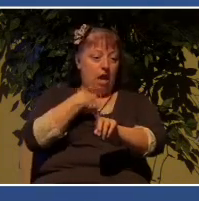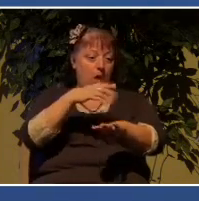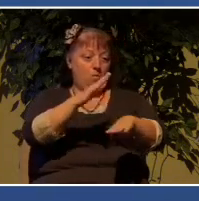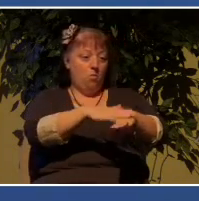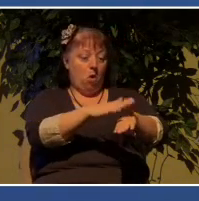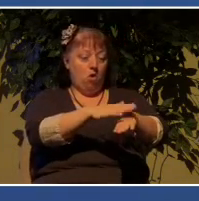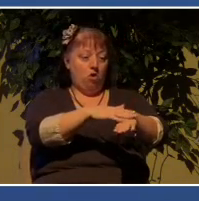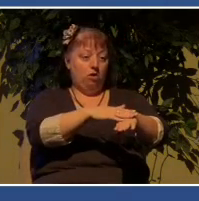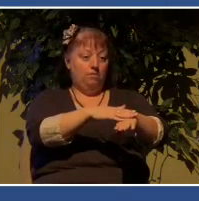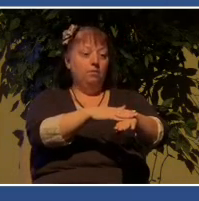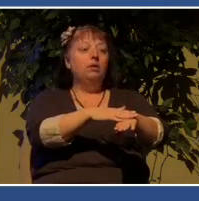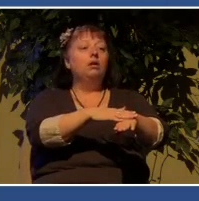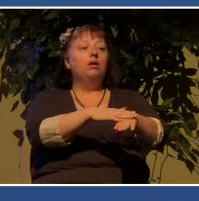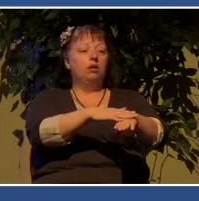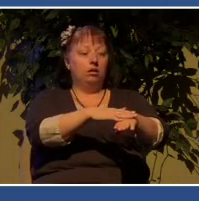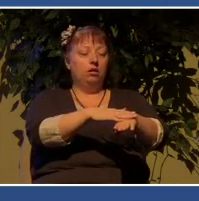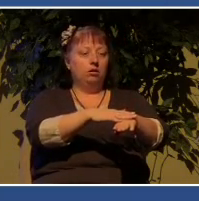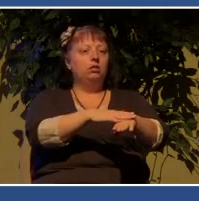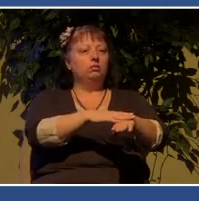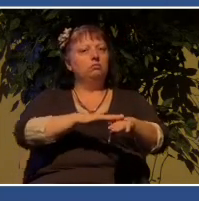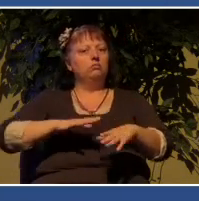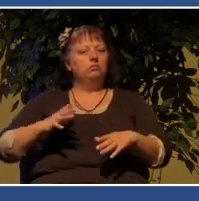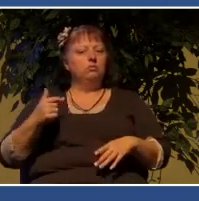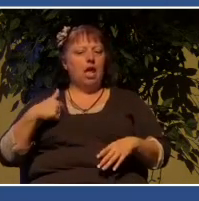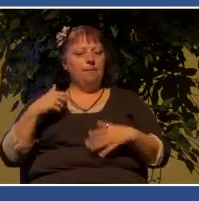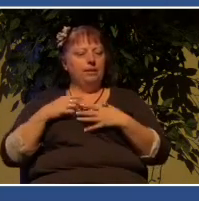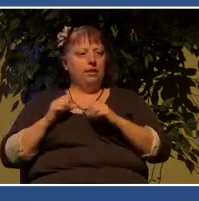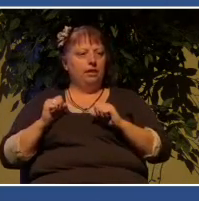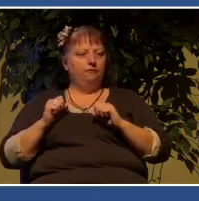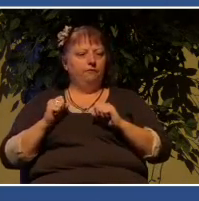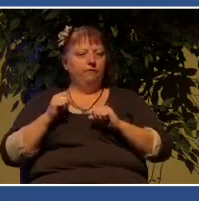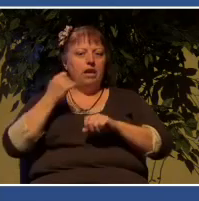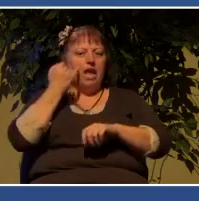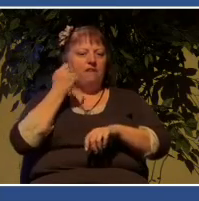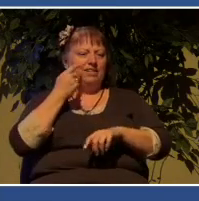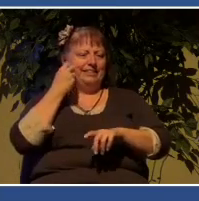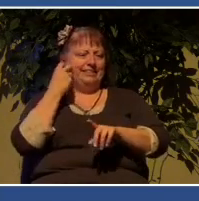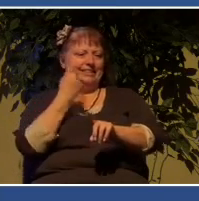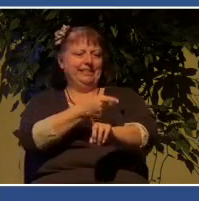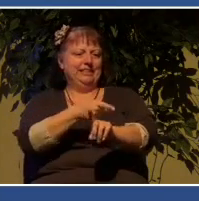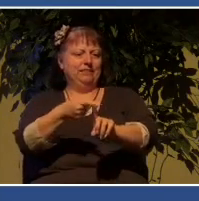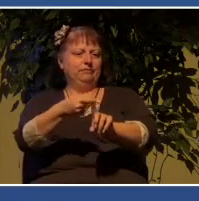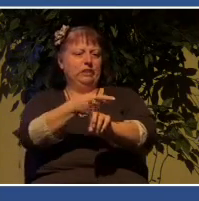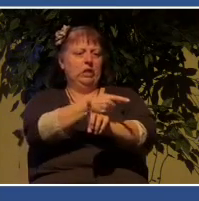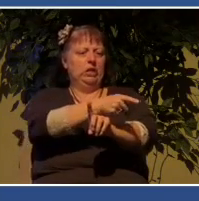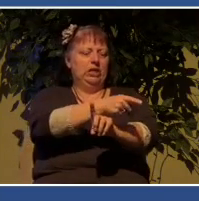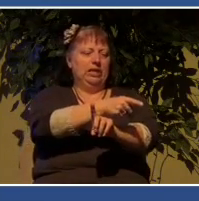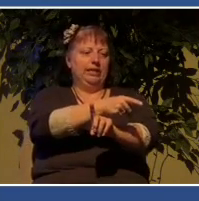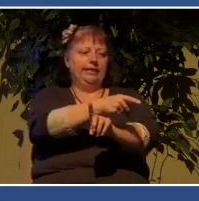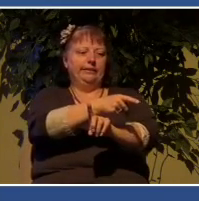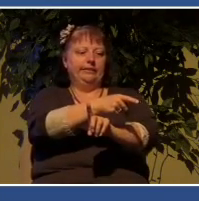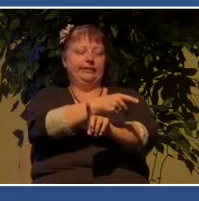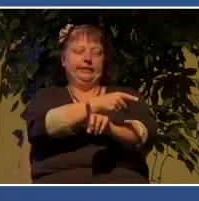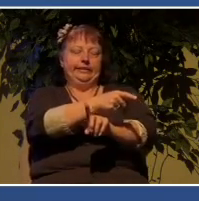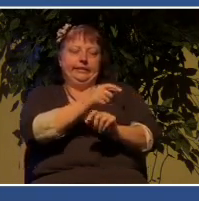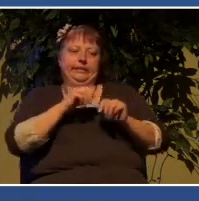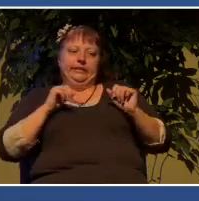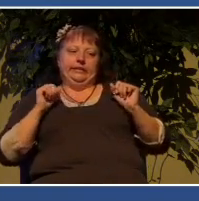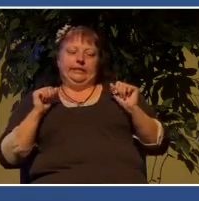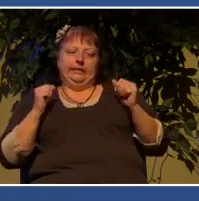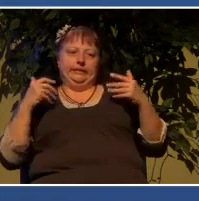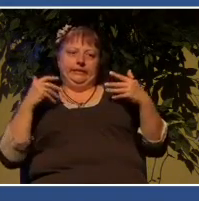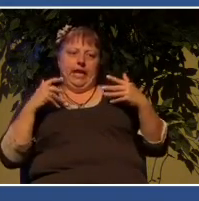pretty scared to point out somebody else's sin. But if I warn him and he goes ahead